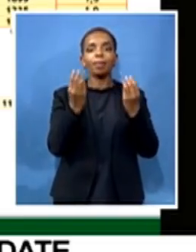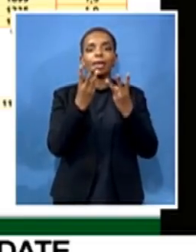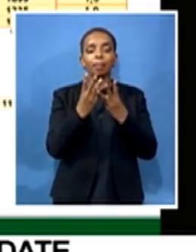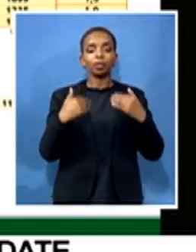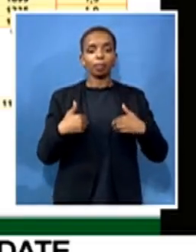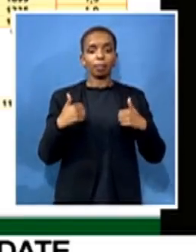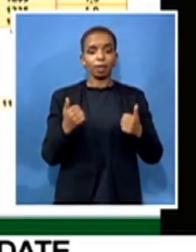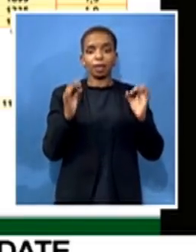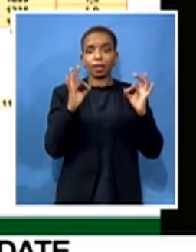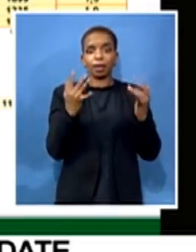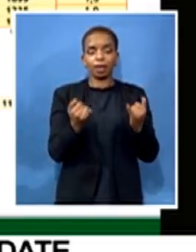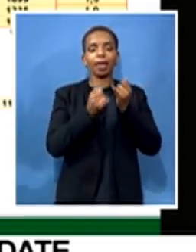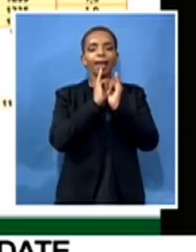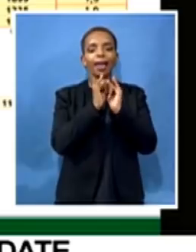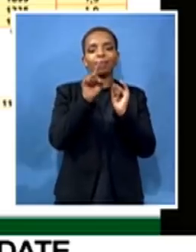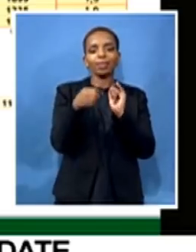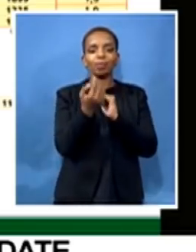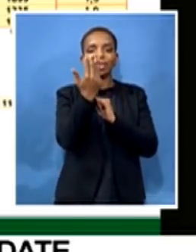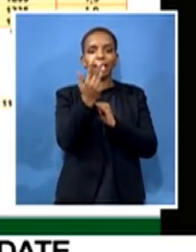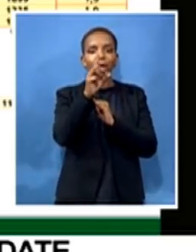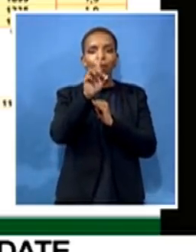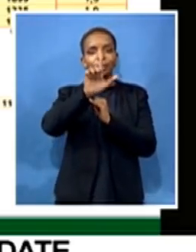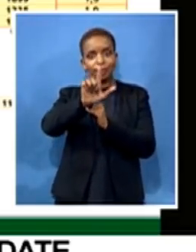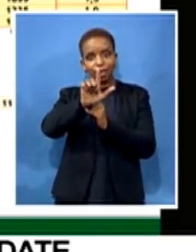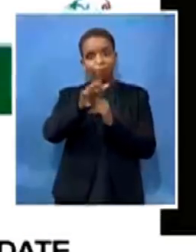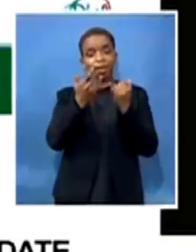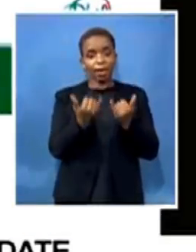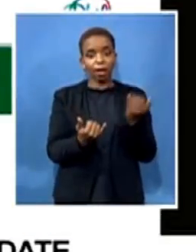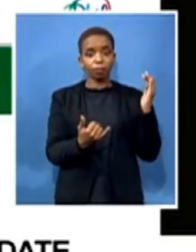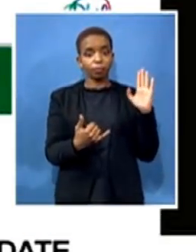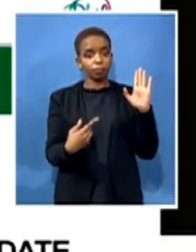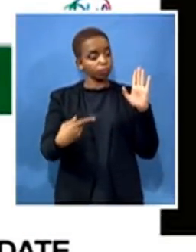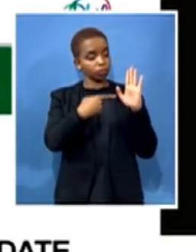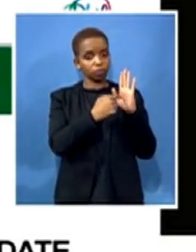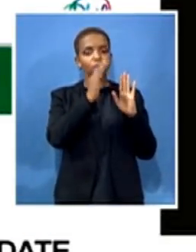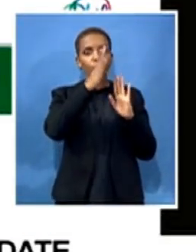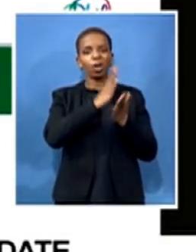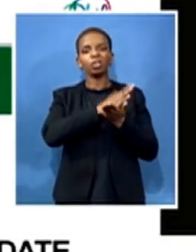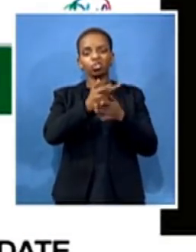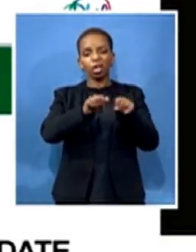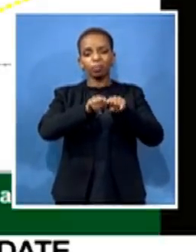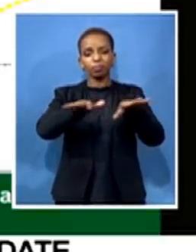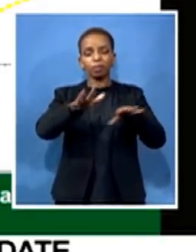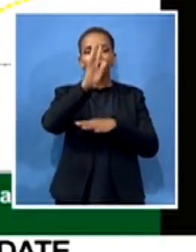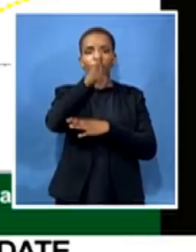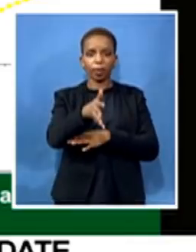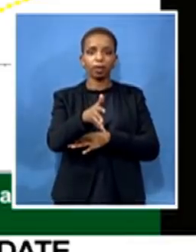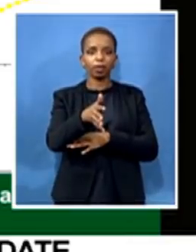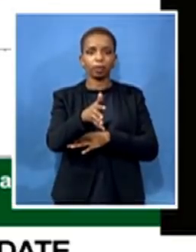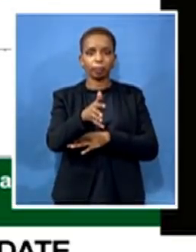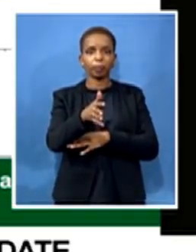11,917. The slide shows, we will share the slides to the members, chairperson. So we just want